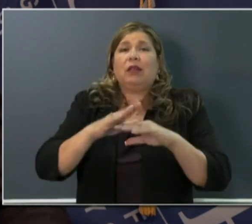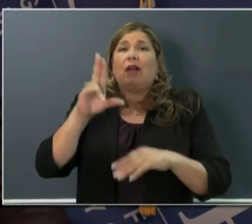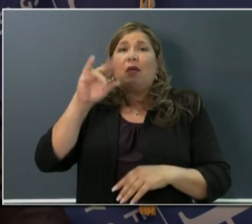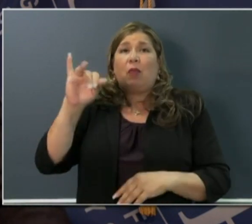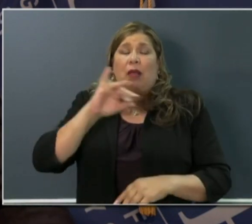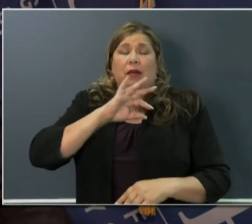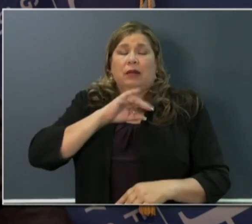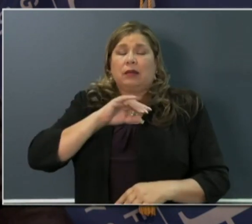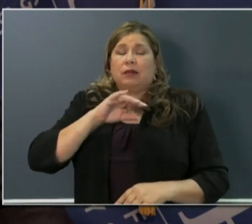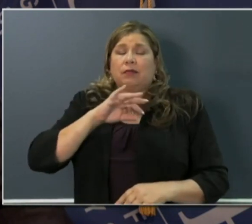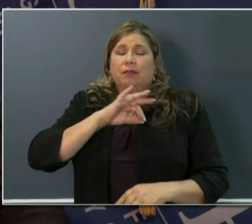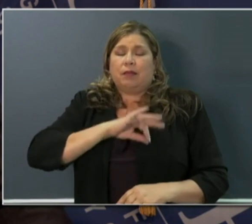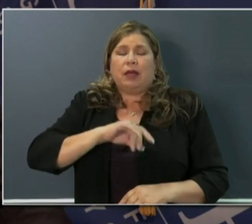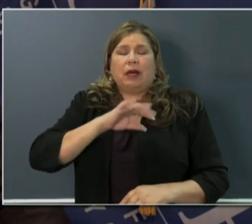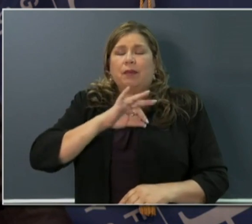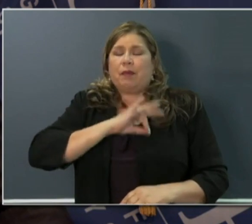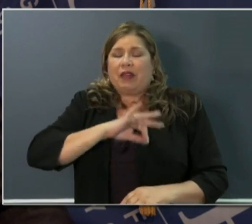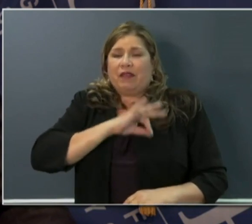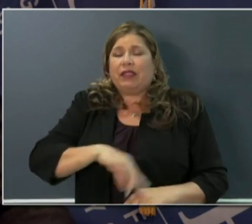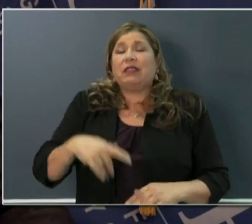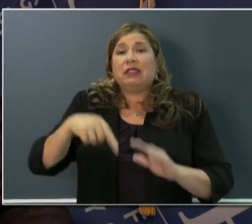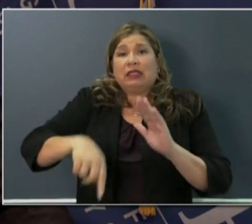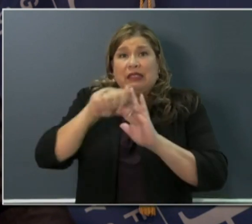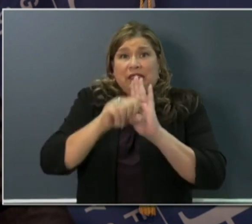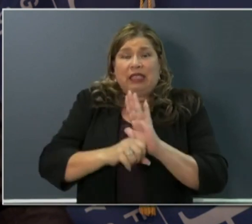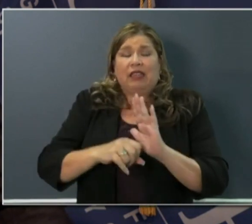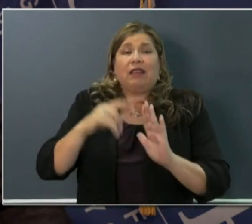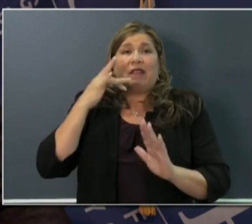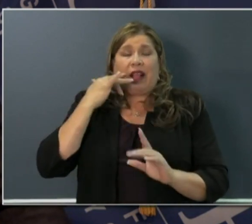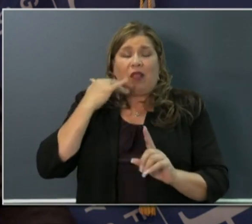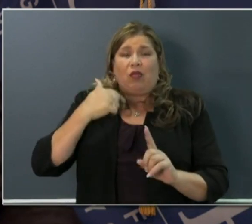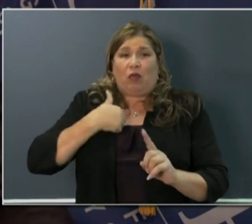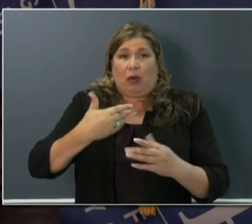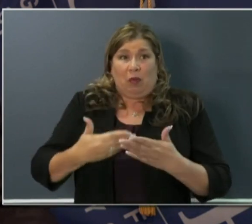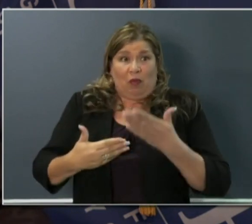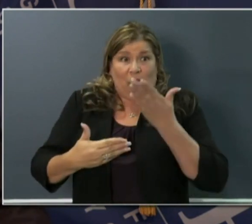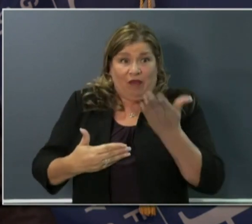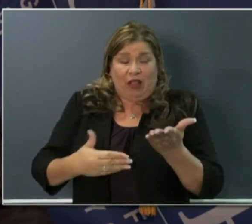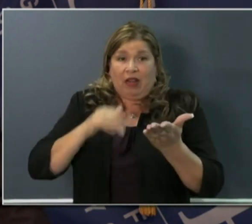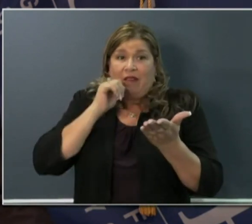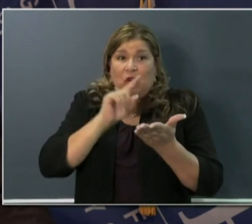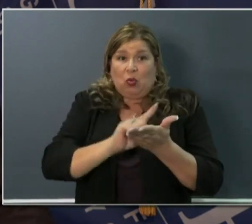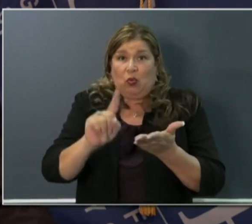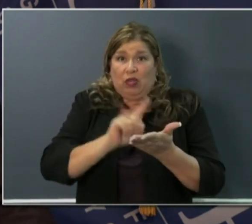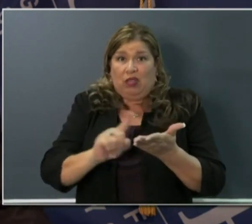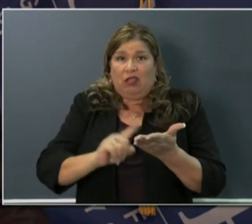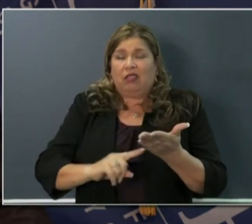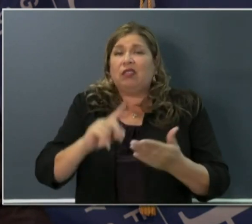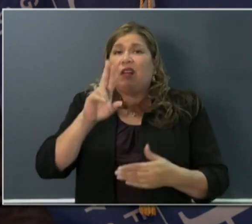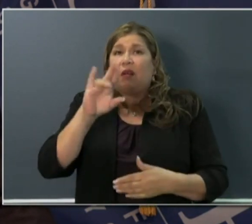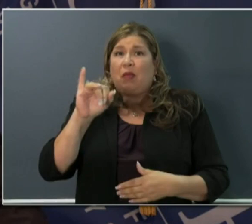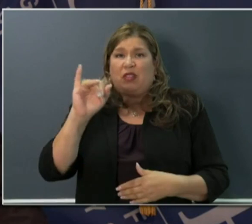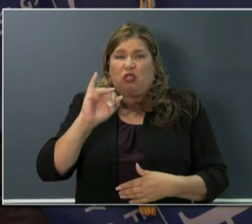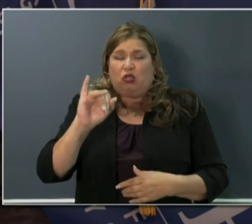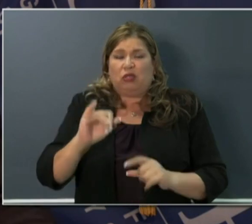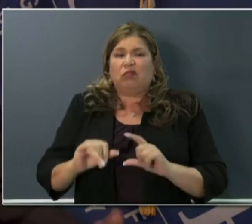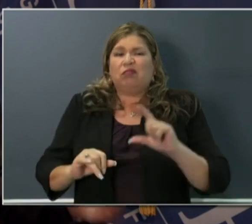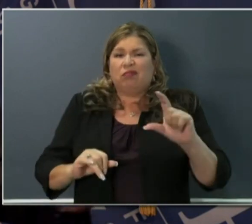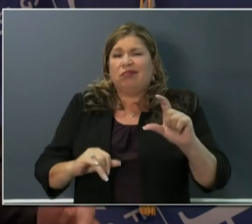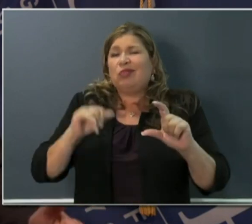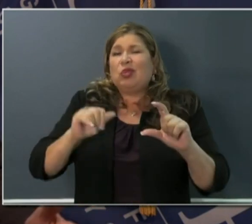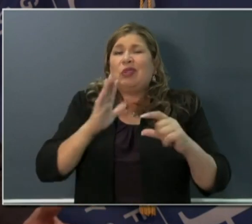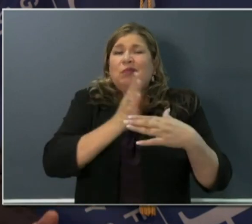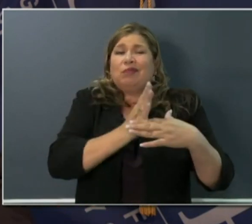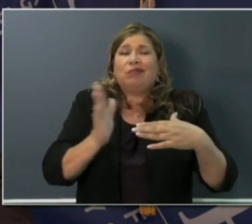states are already providing. In the state of California, we provide on a weekly basis unemployment insurance grants from anywhere